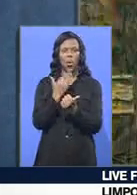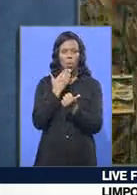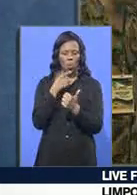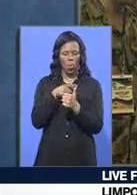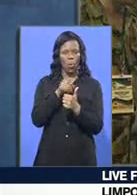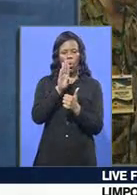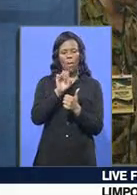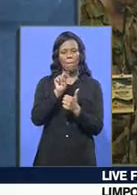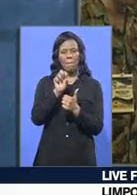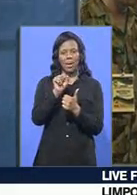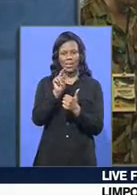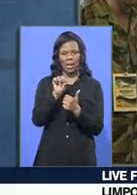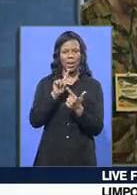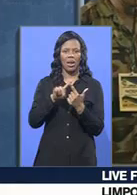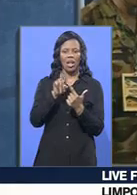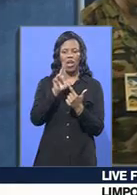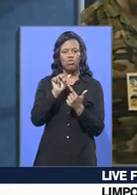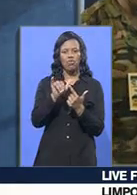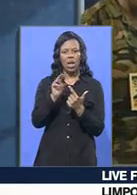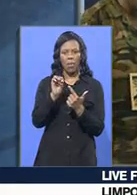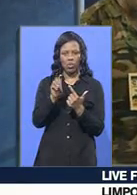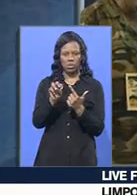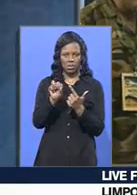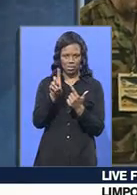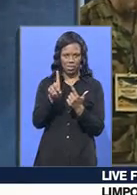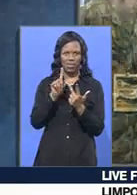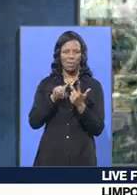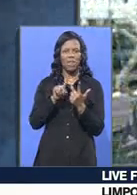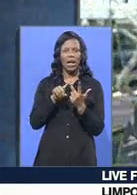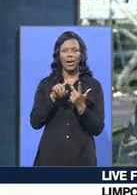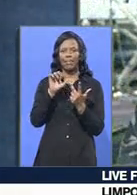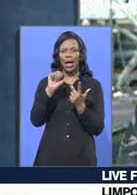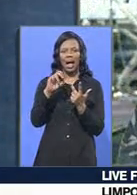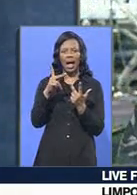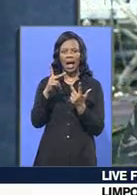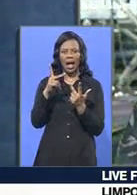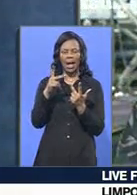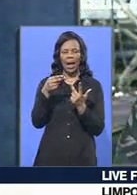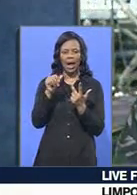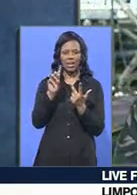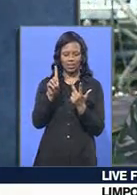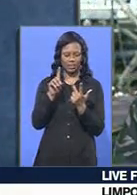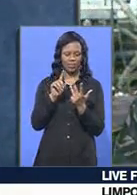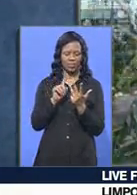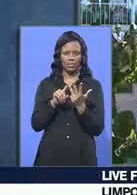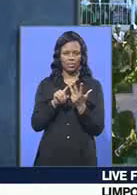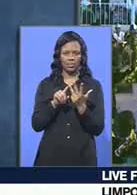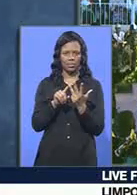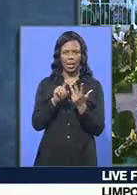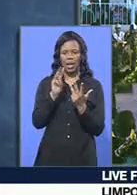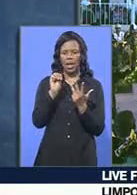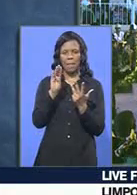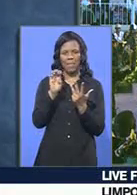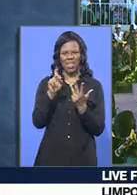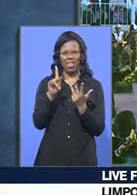Raymond Hlaba, Ahmed Kathrada, Andrew Mlangeni, Govan Mbeki,